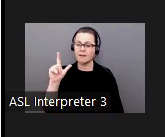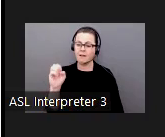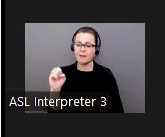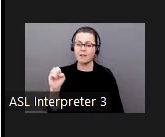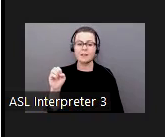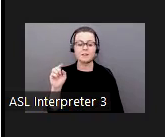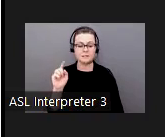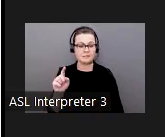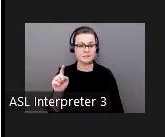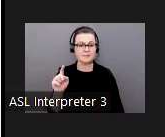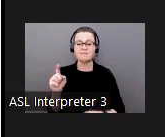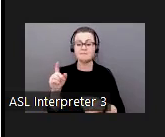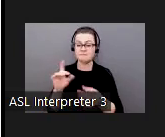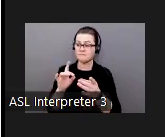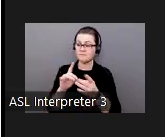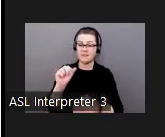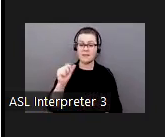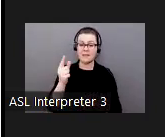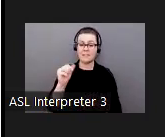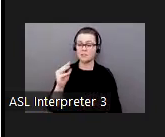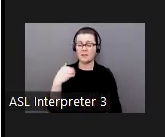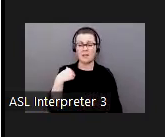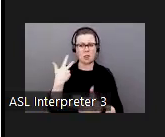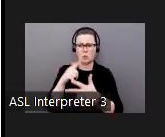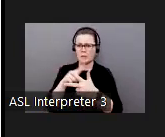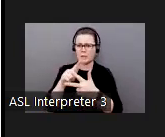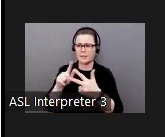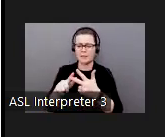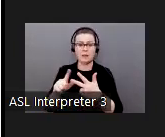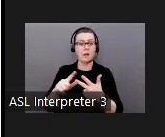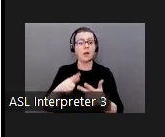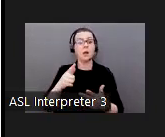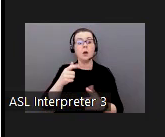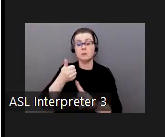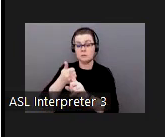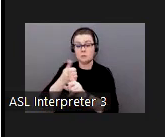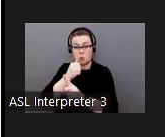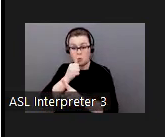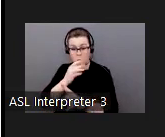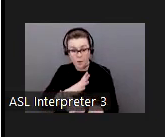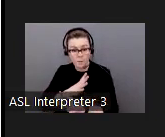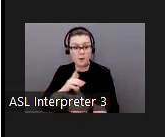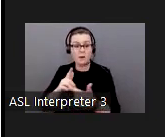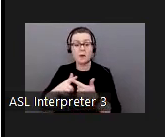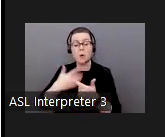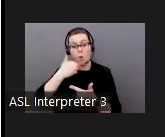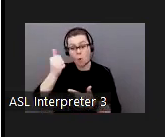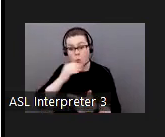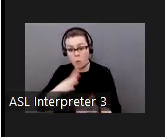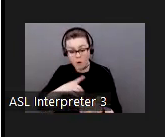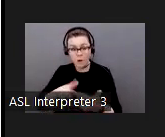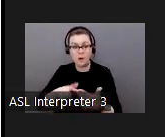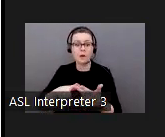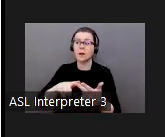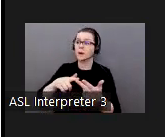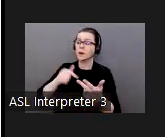of being a woman, being an older woman, and then being an older woman experiencing violence. So, and then you have the intersections